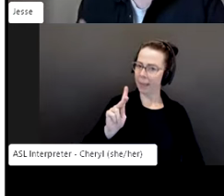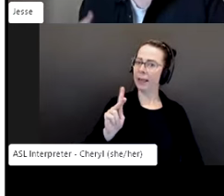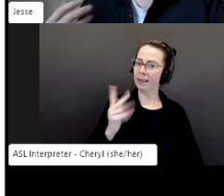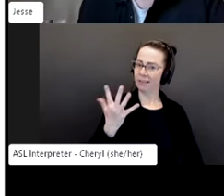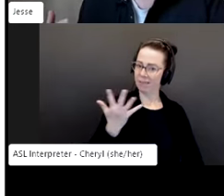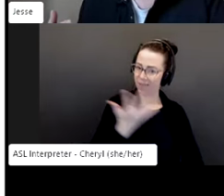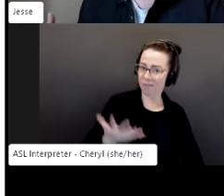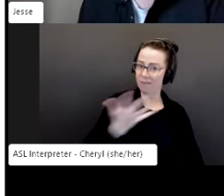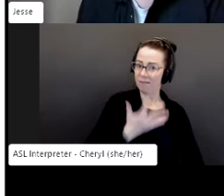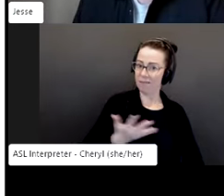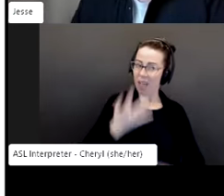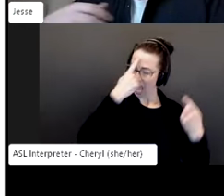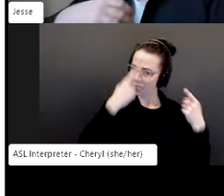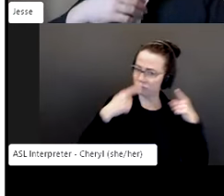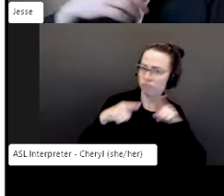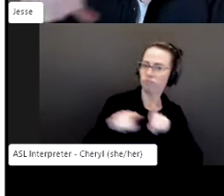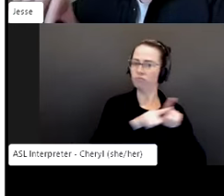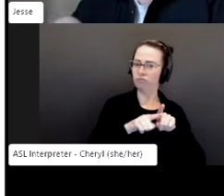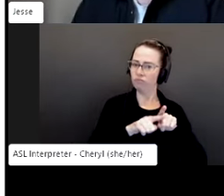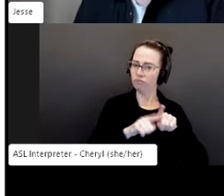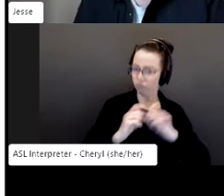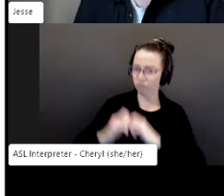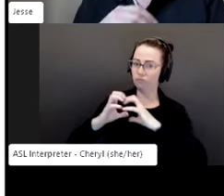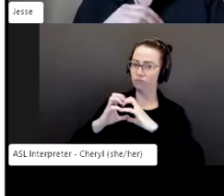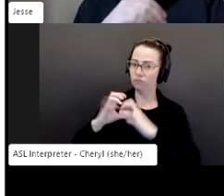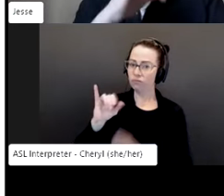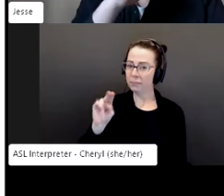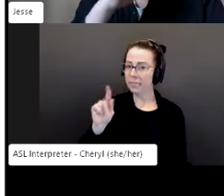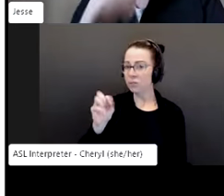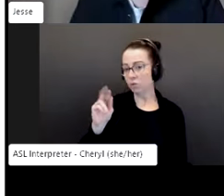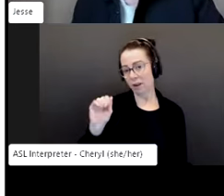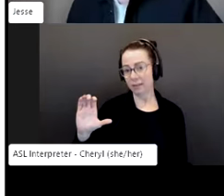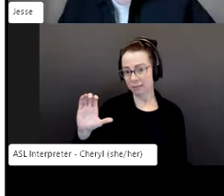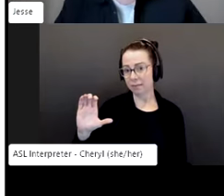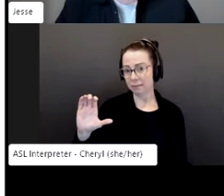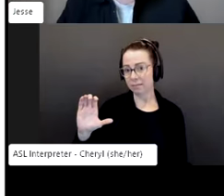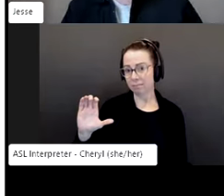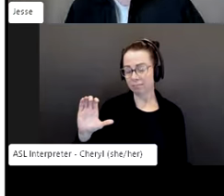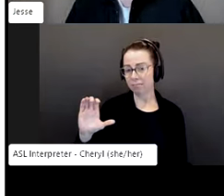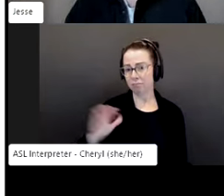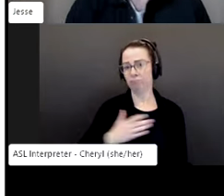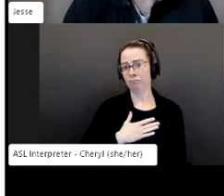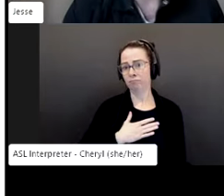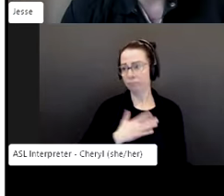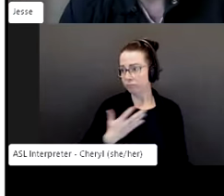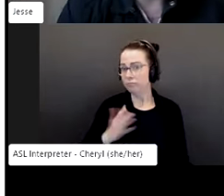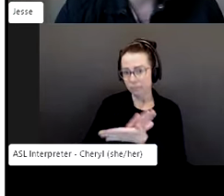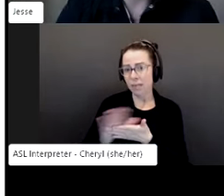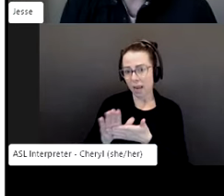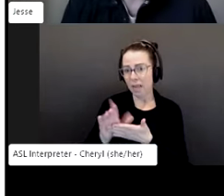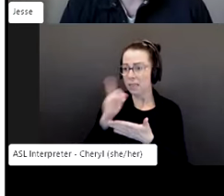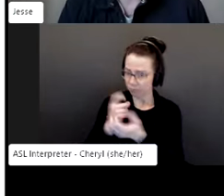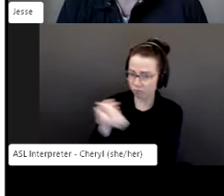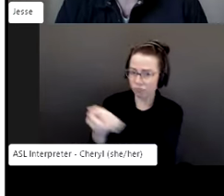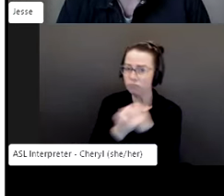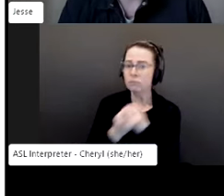cooperation to facilitate the easy transfer of funds. And one of the reasons why this only is a thing in Canada is